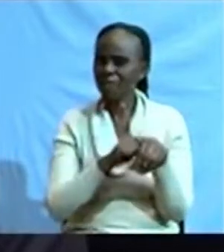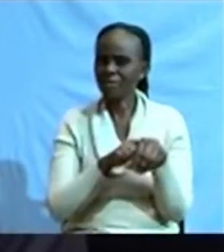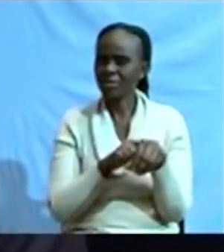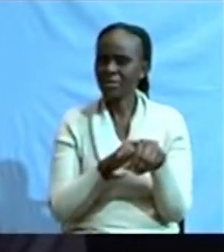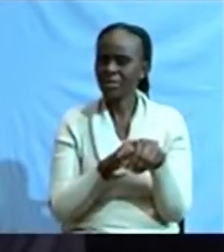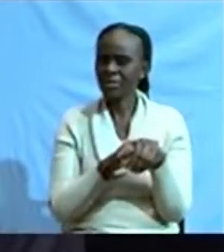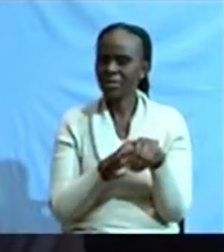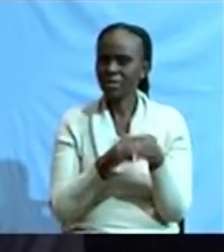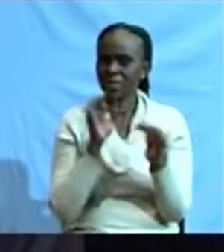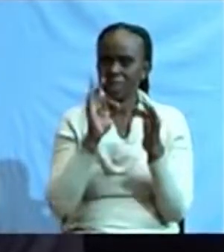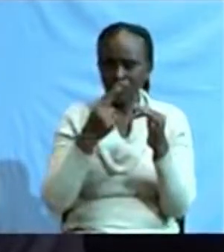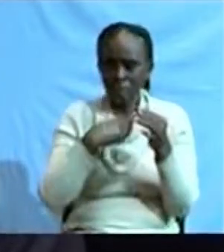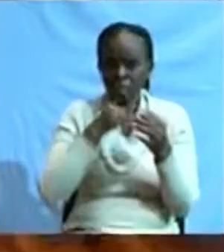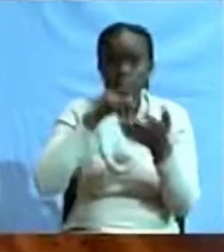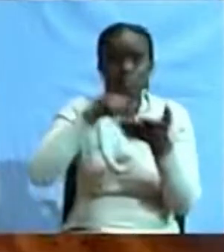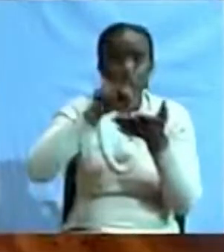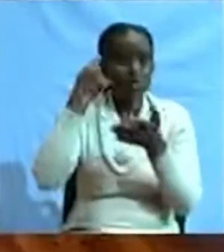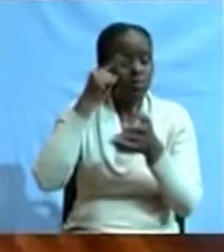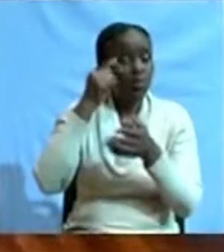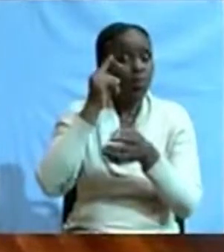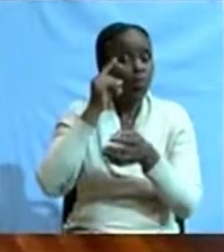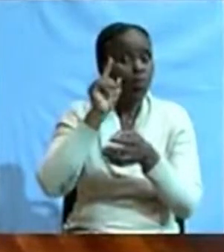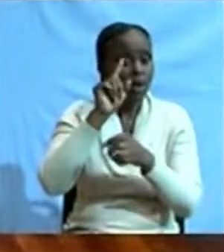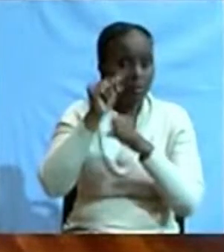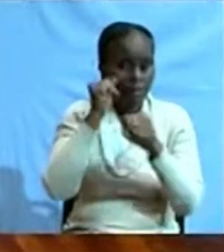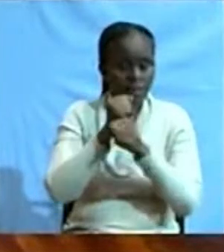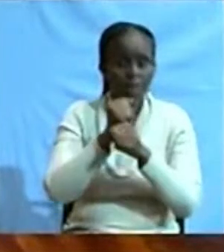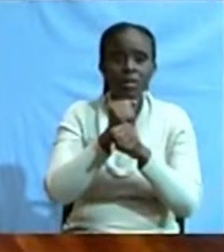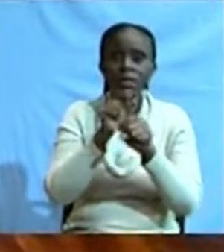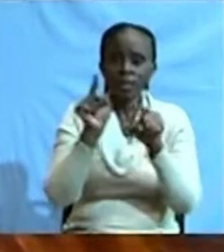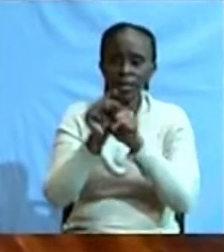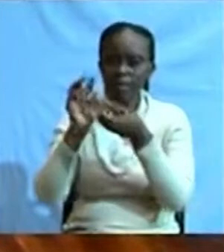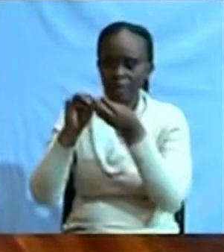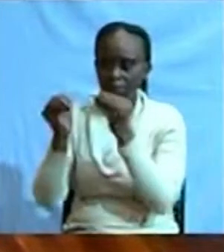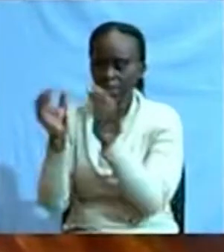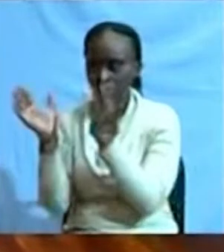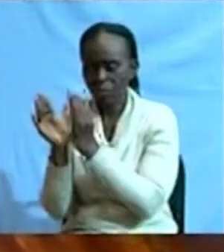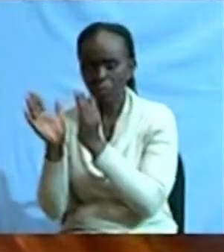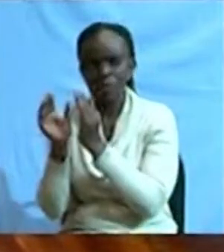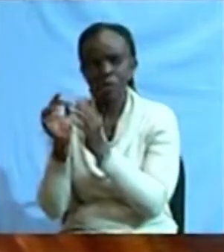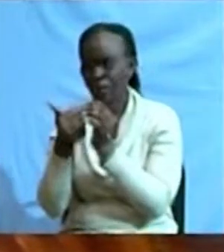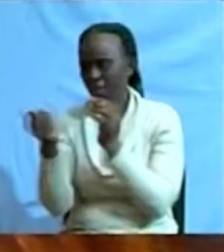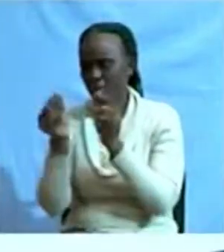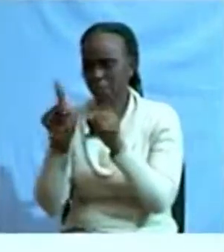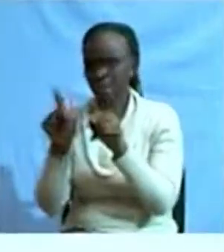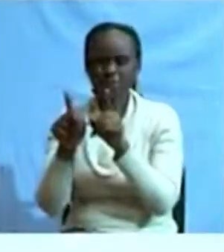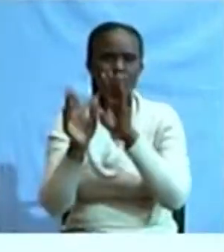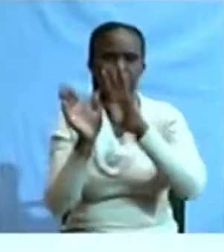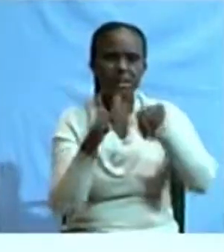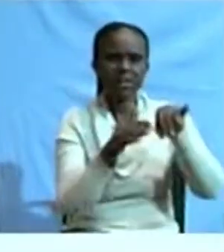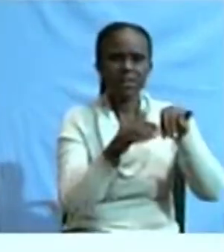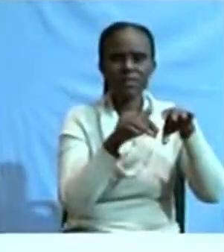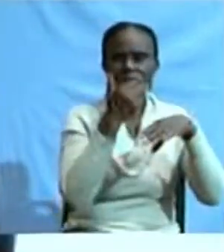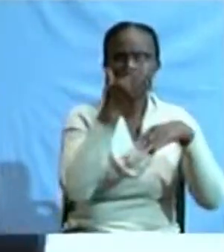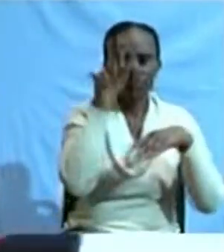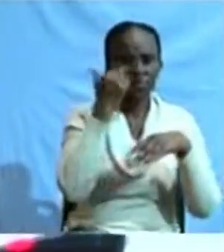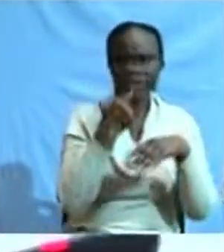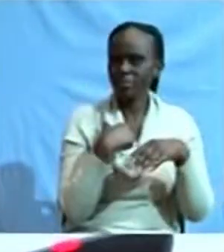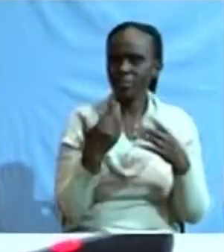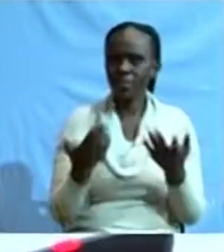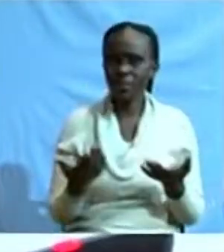So if I haven't paid for the whole year, and my figure is small, the other one also has not paid for the whole year, why should I be left out?